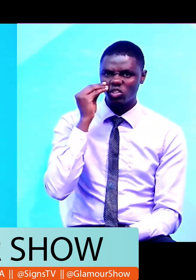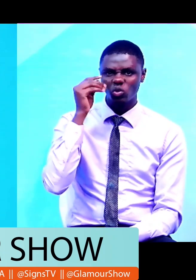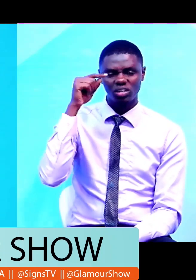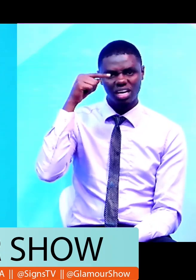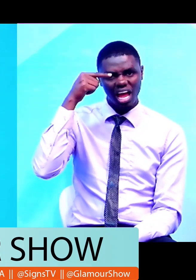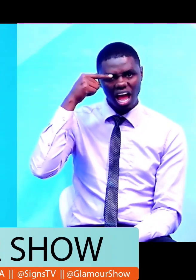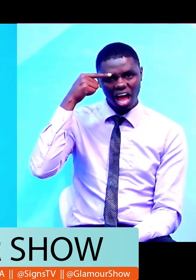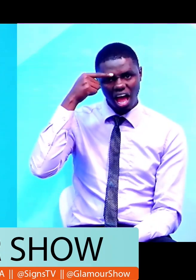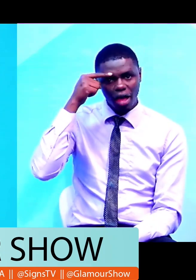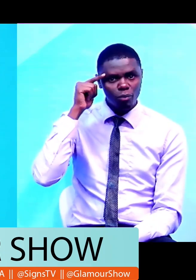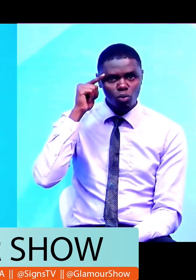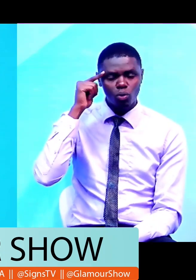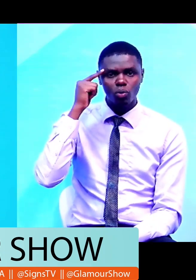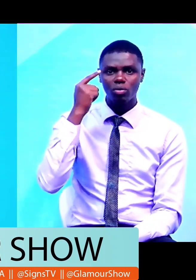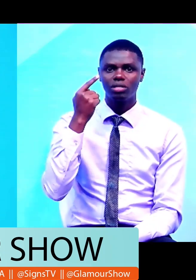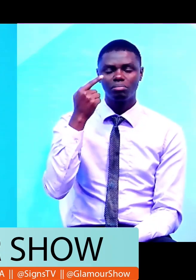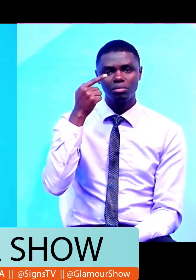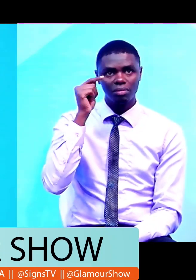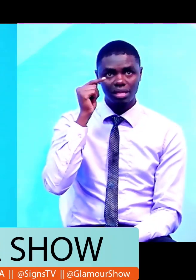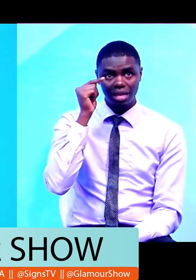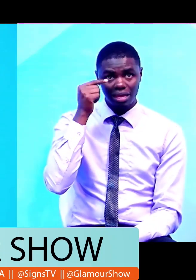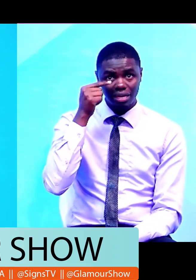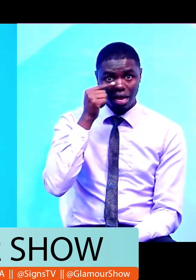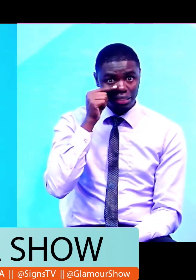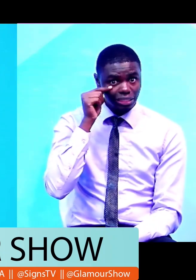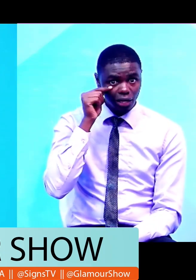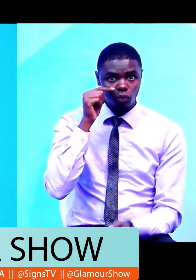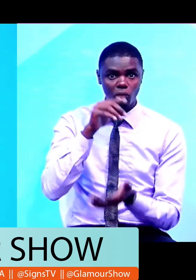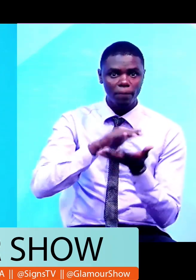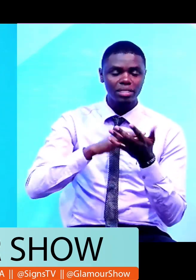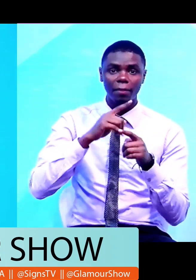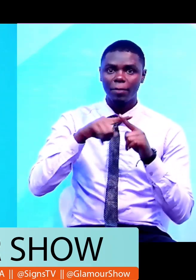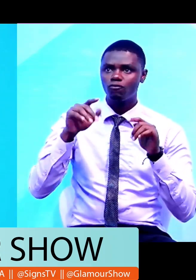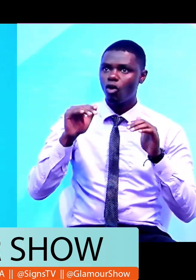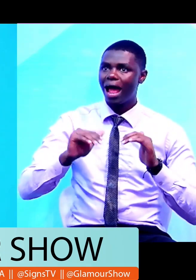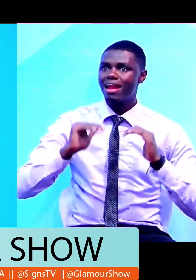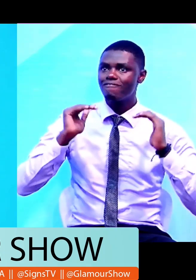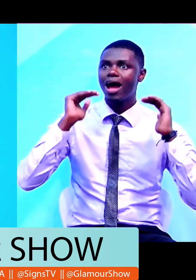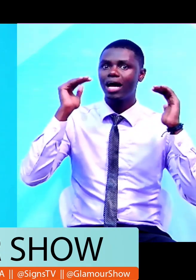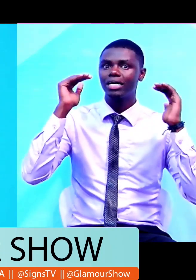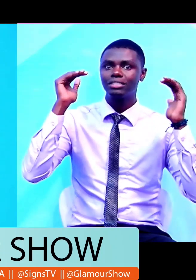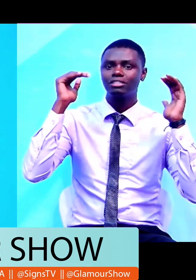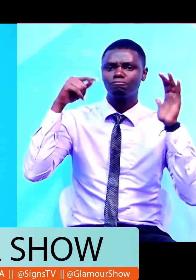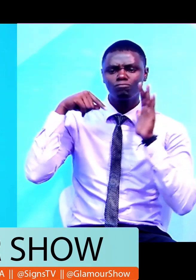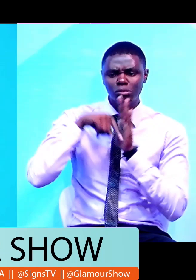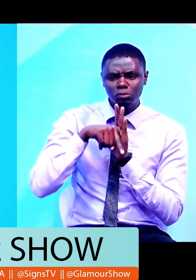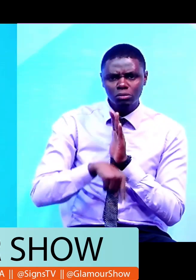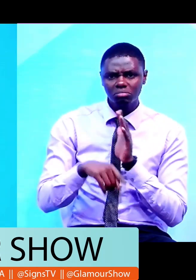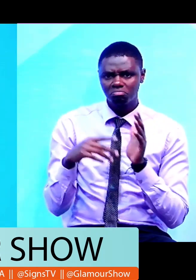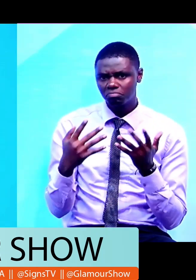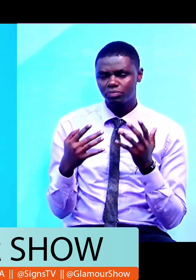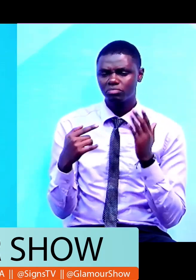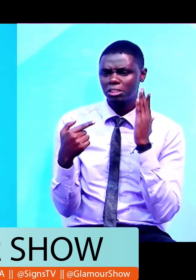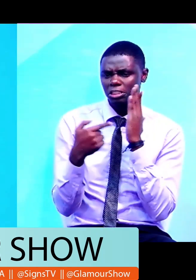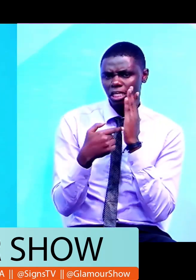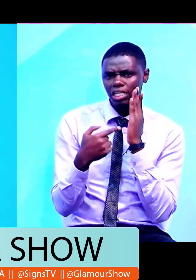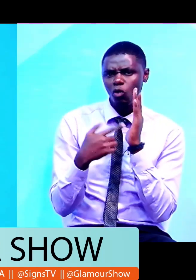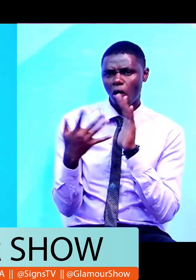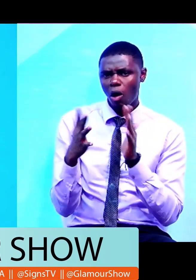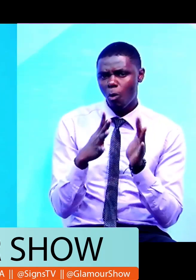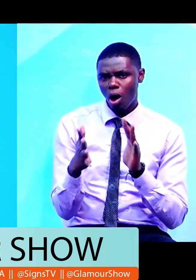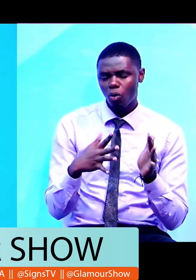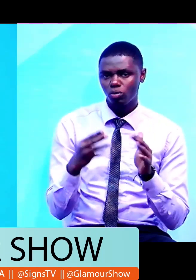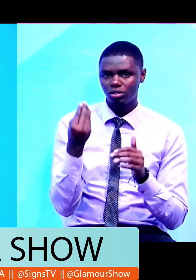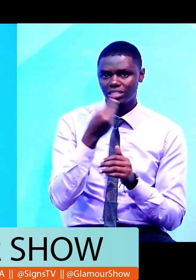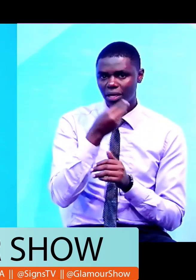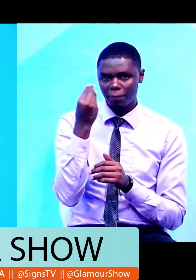eyeshadow, the basics. But for more advanced, we go deeper into the technicalities of makeup